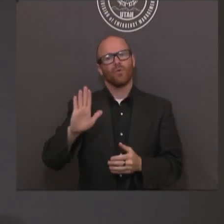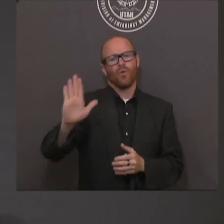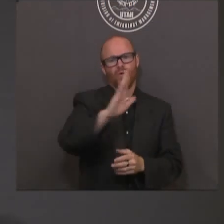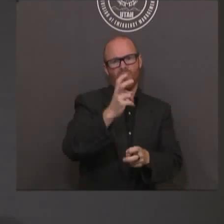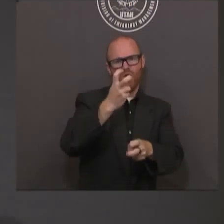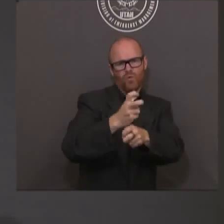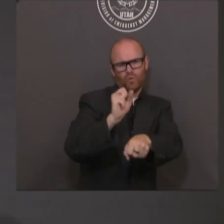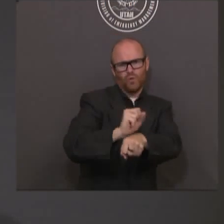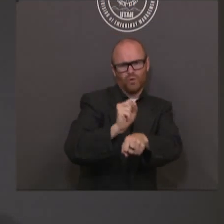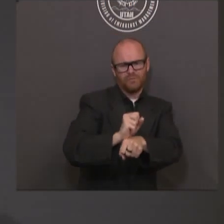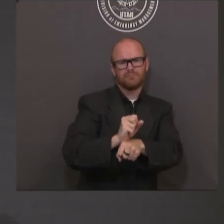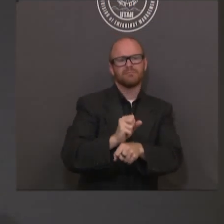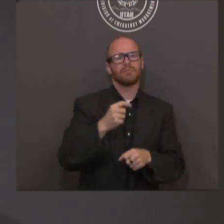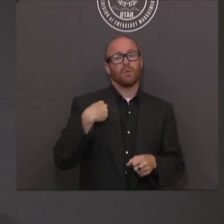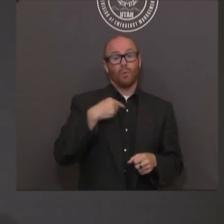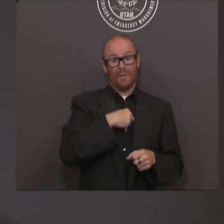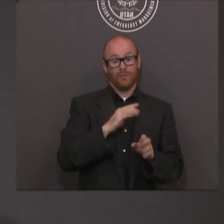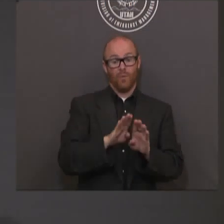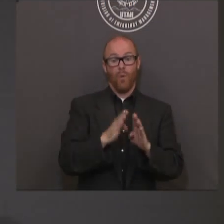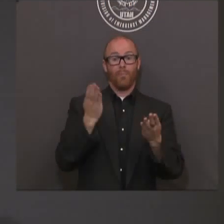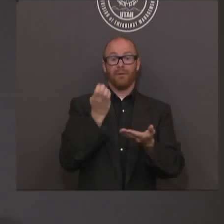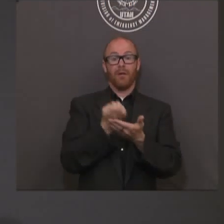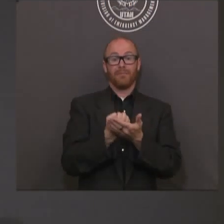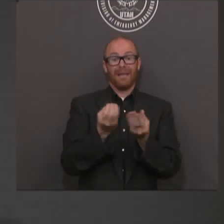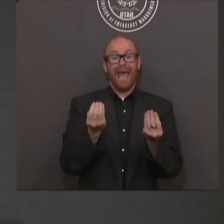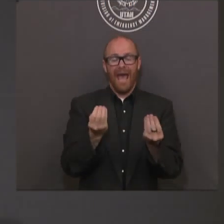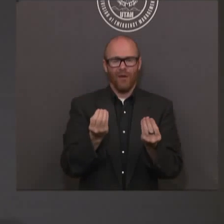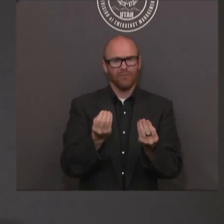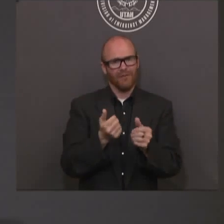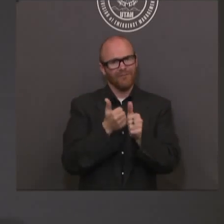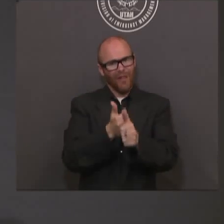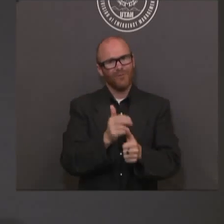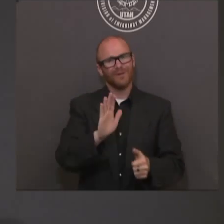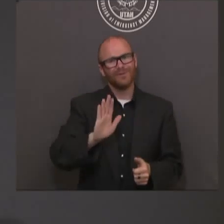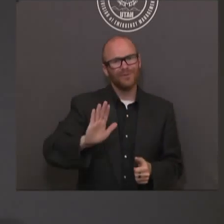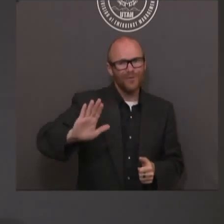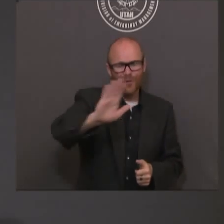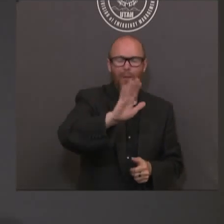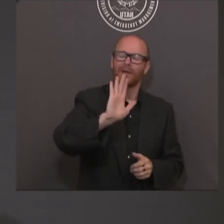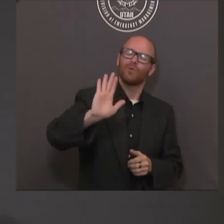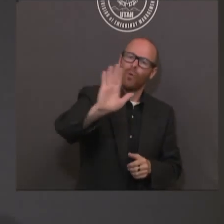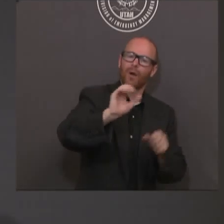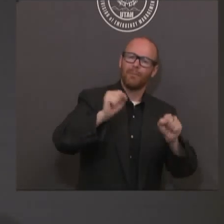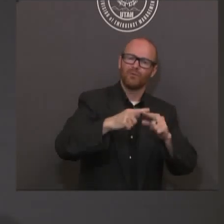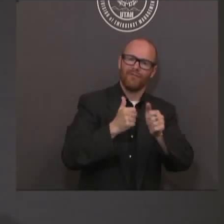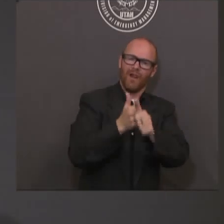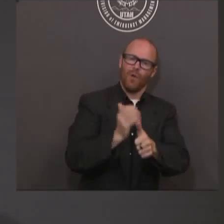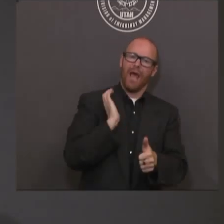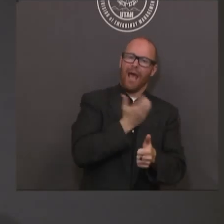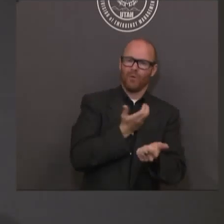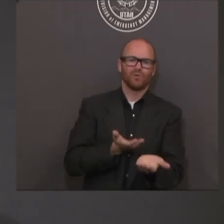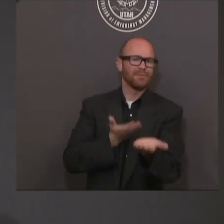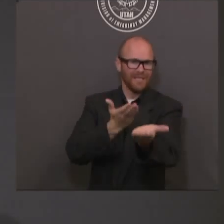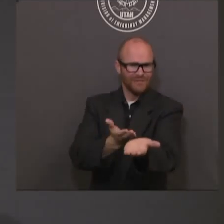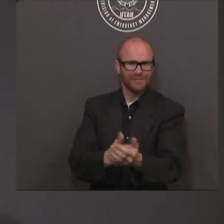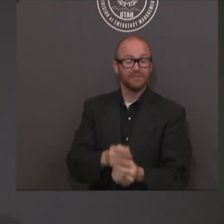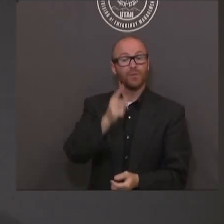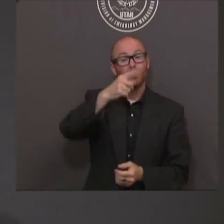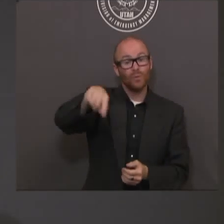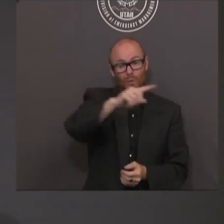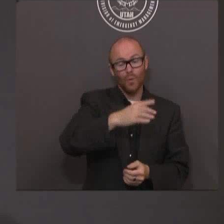really, our ability to open this up and get back to a kind of a new normal is really based on individual compliance and what we're willing